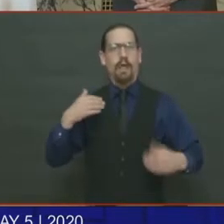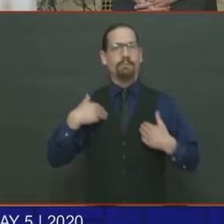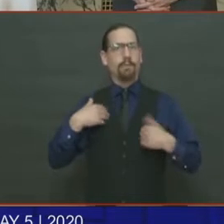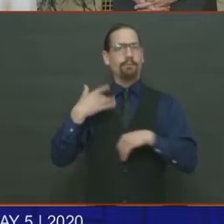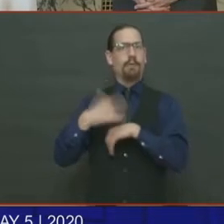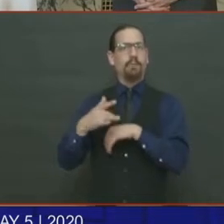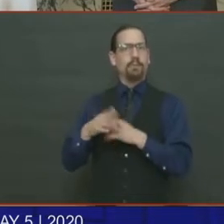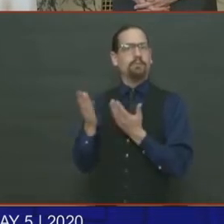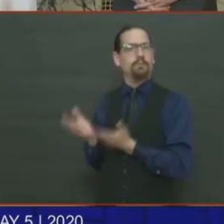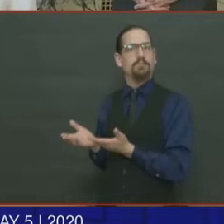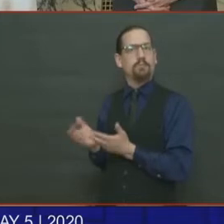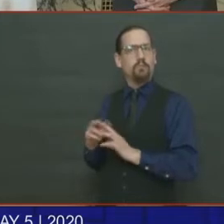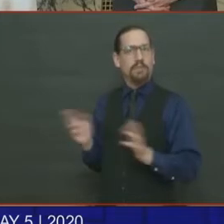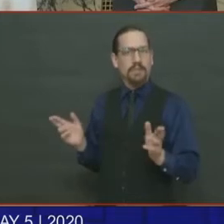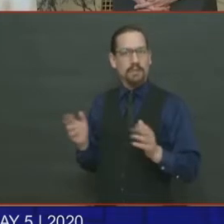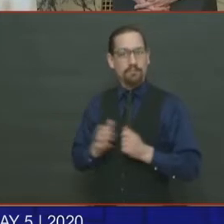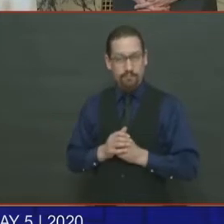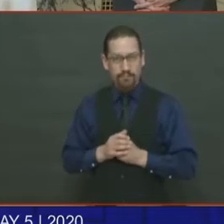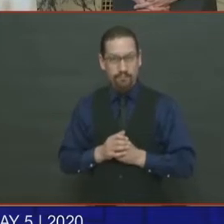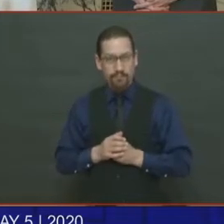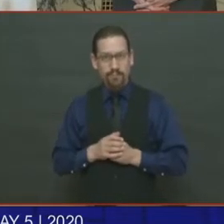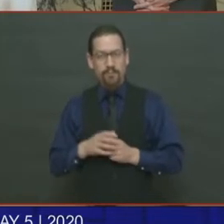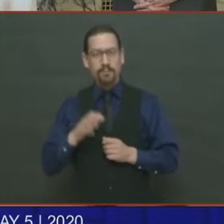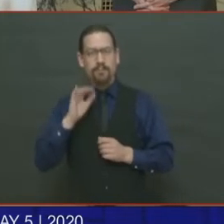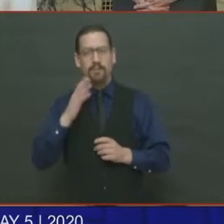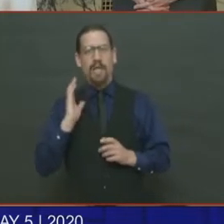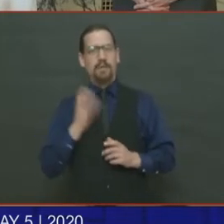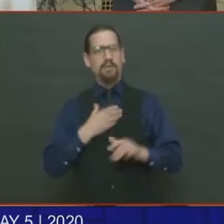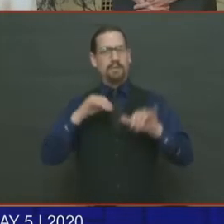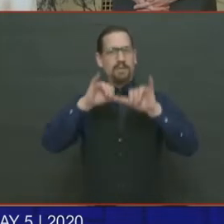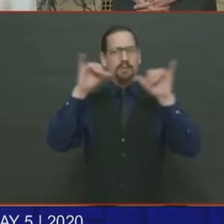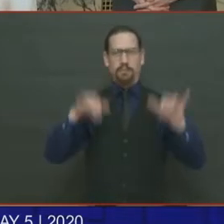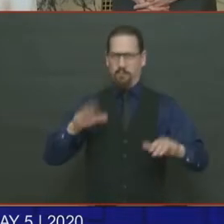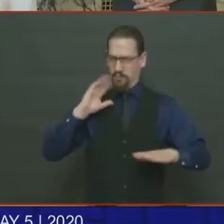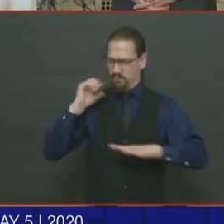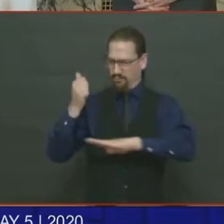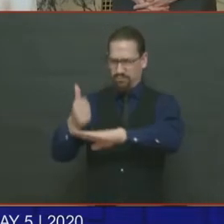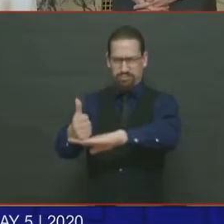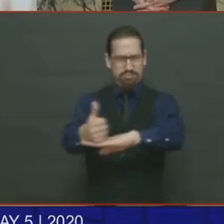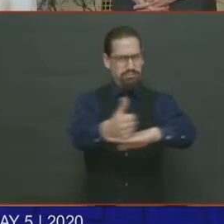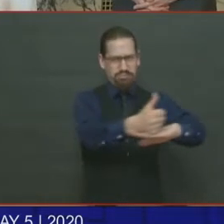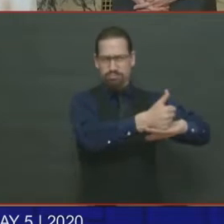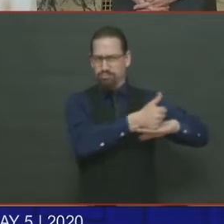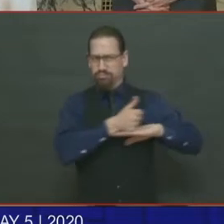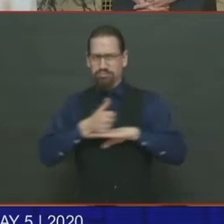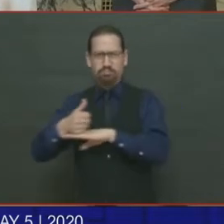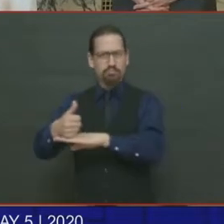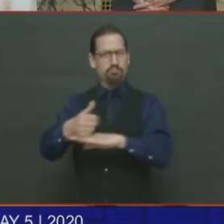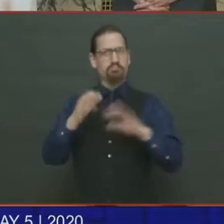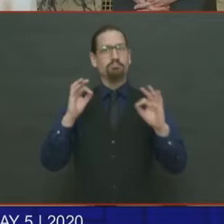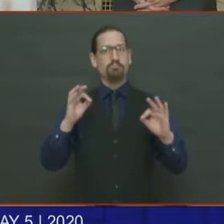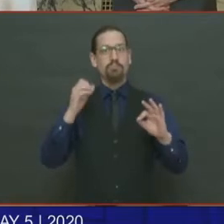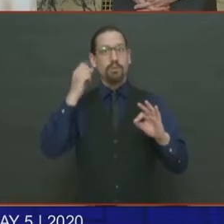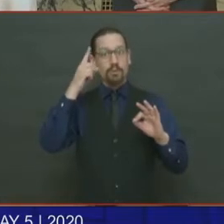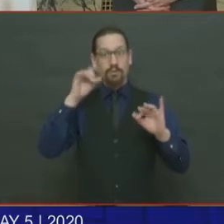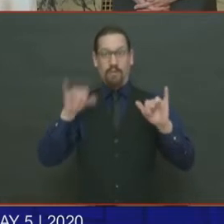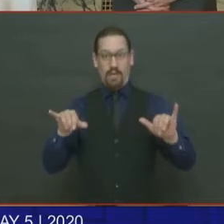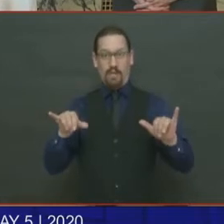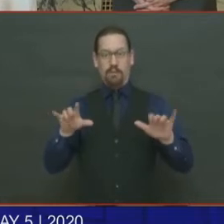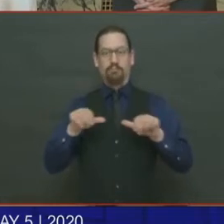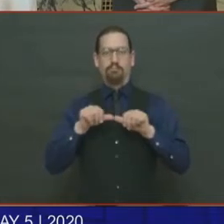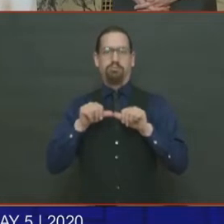These systems are going to stay in place through the long haul to get us through the end of this crisis.